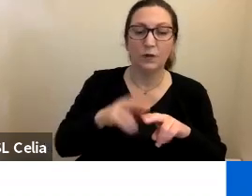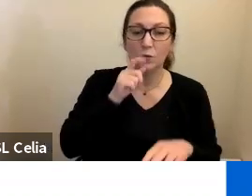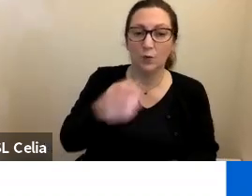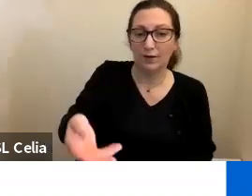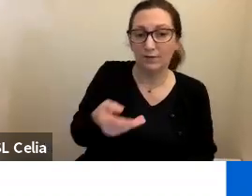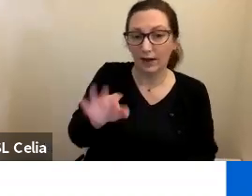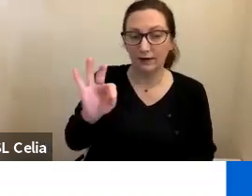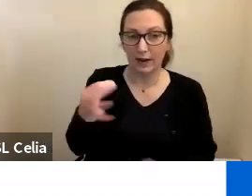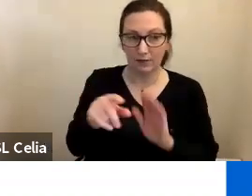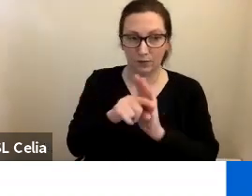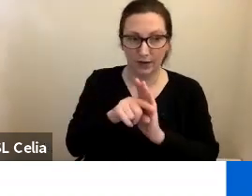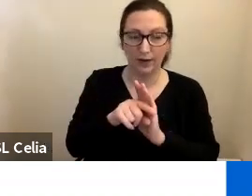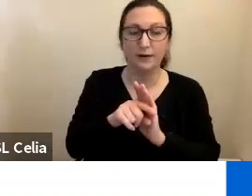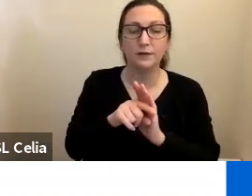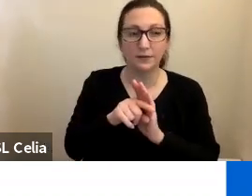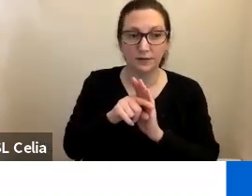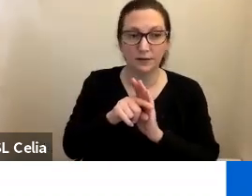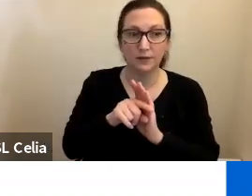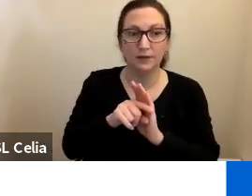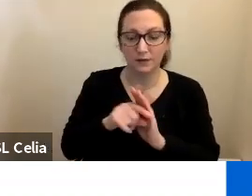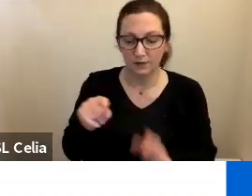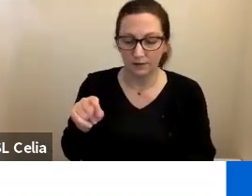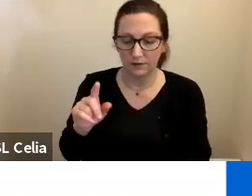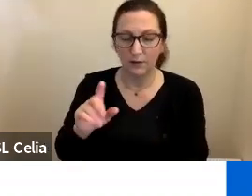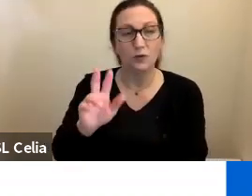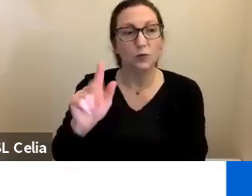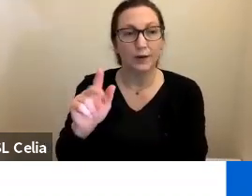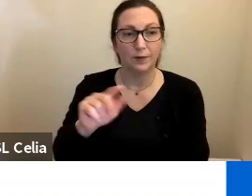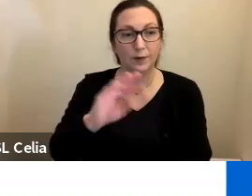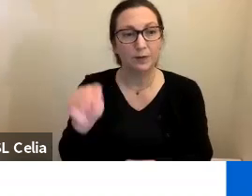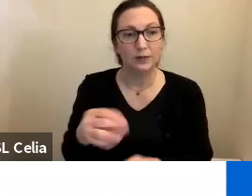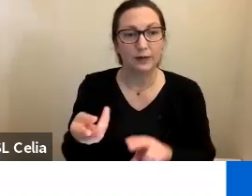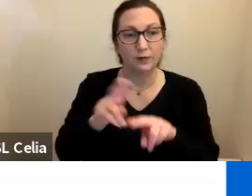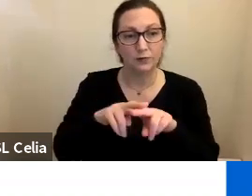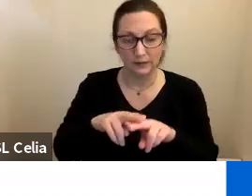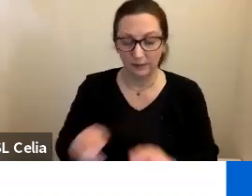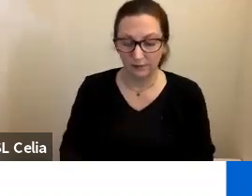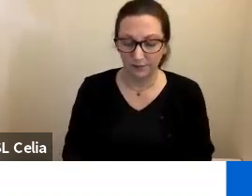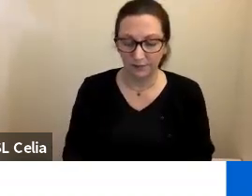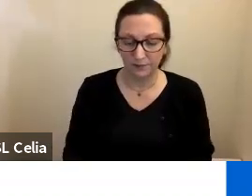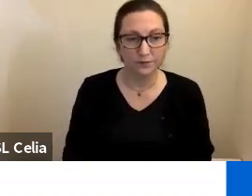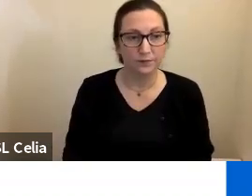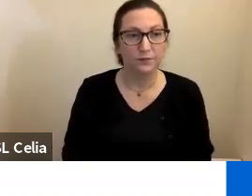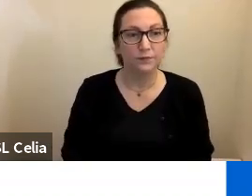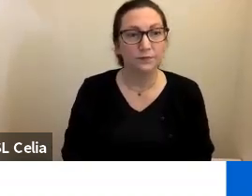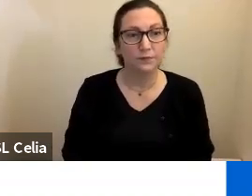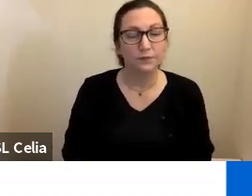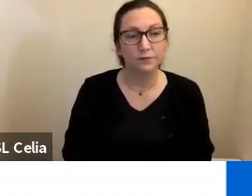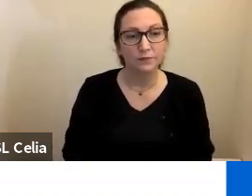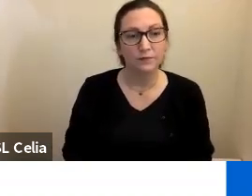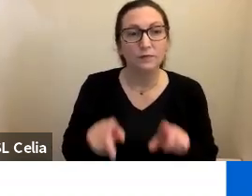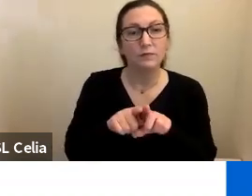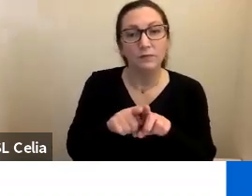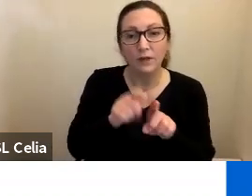grade, with a 23% increase. You can also see that the